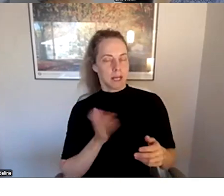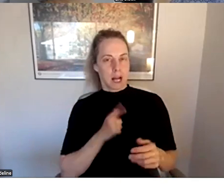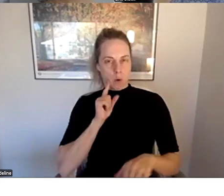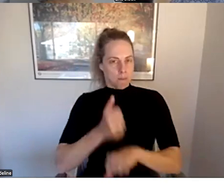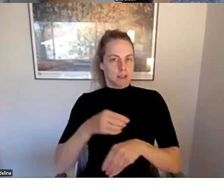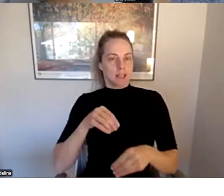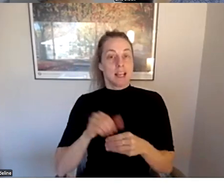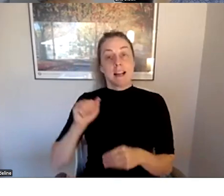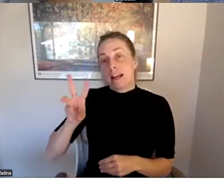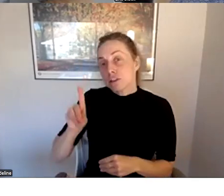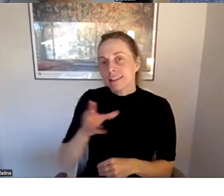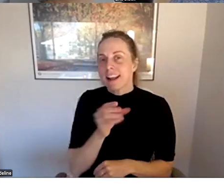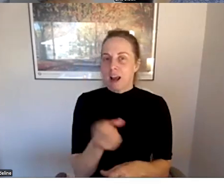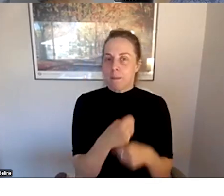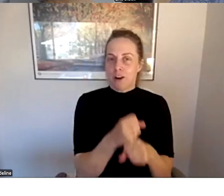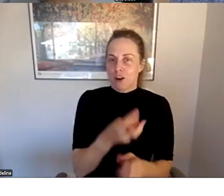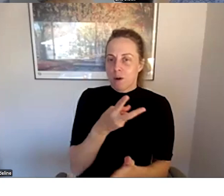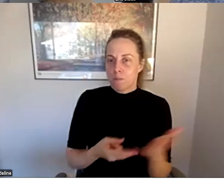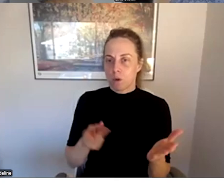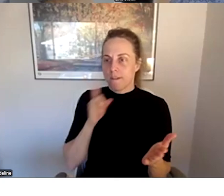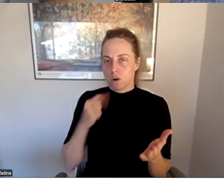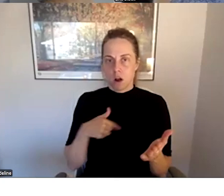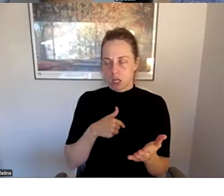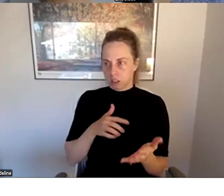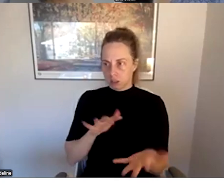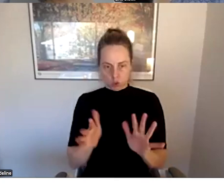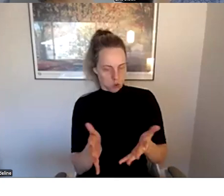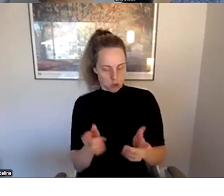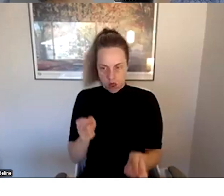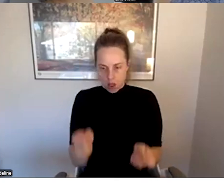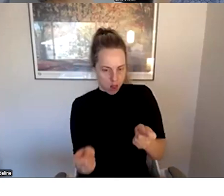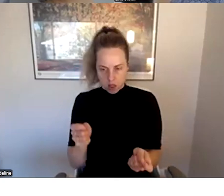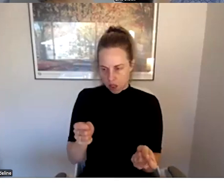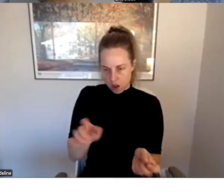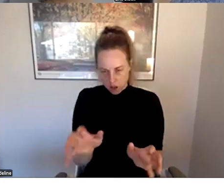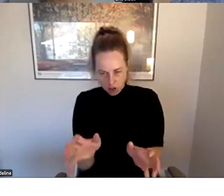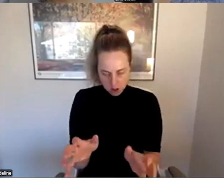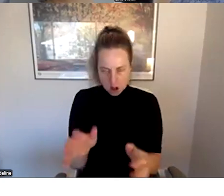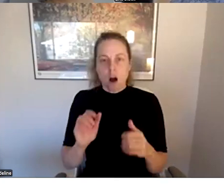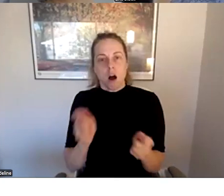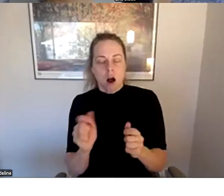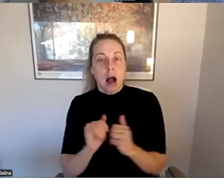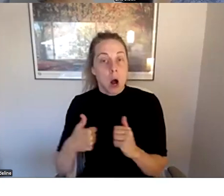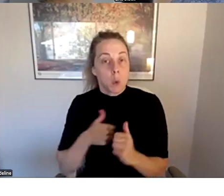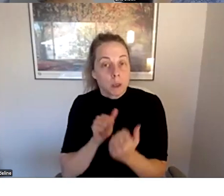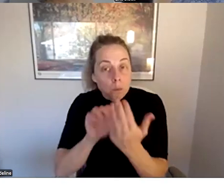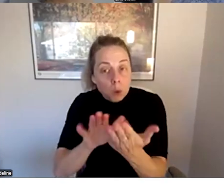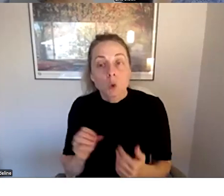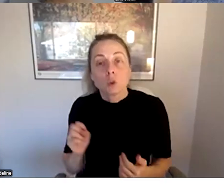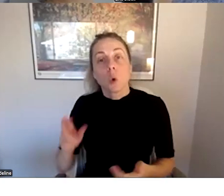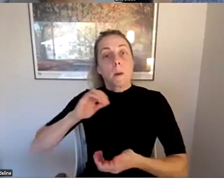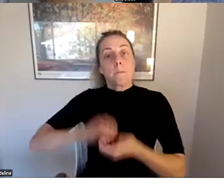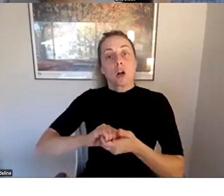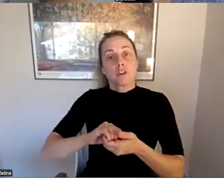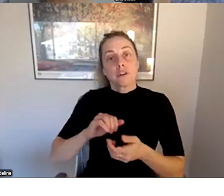for us to pivot and change or make an adjustment for how we do things or to partner upstream